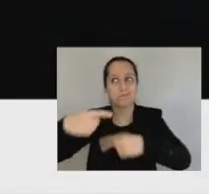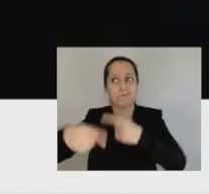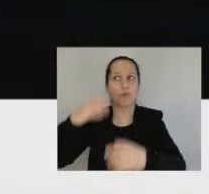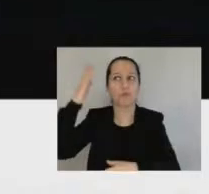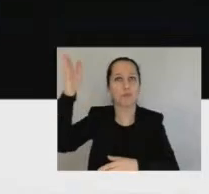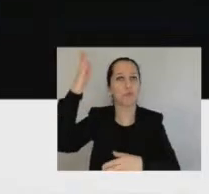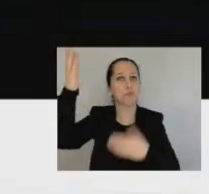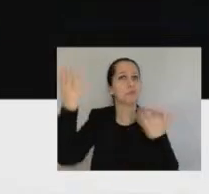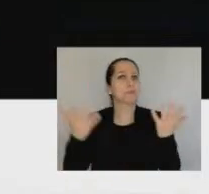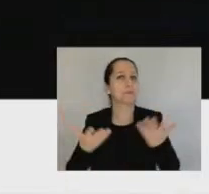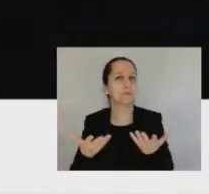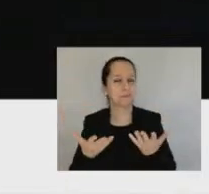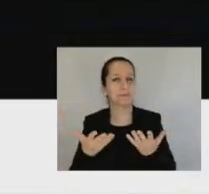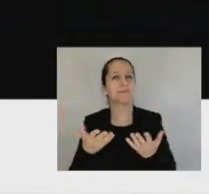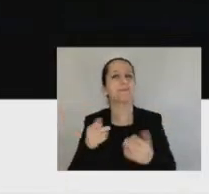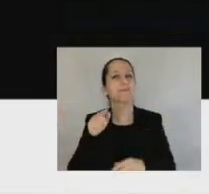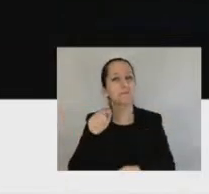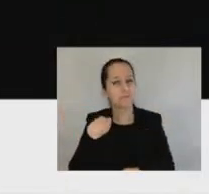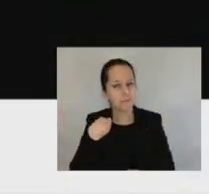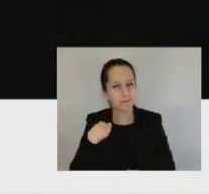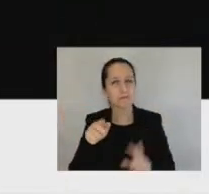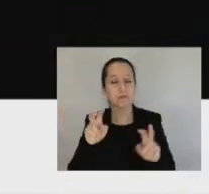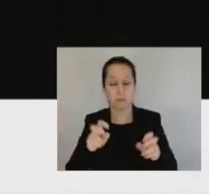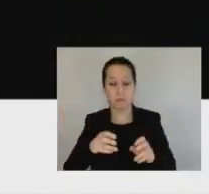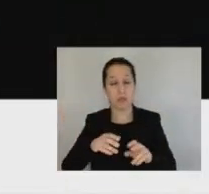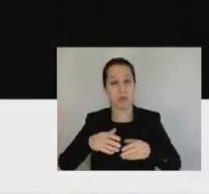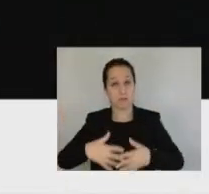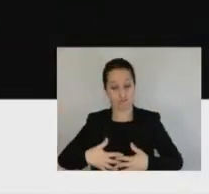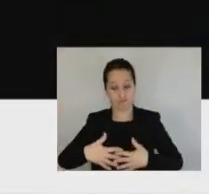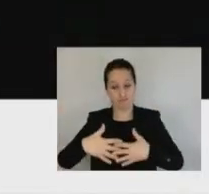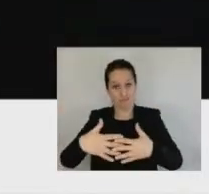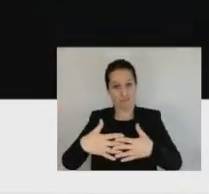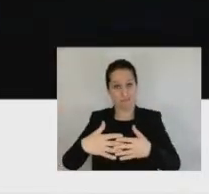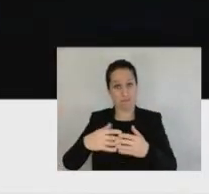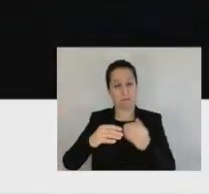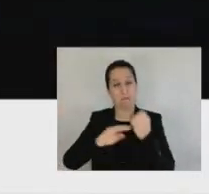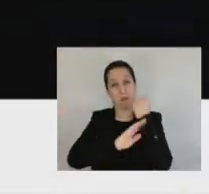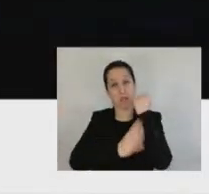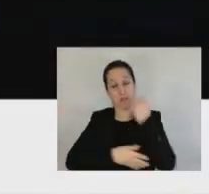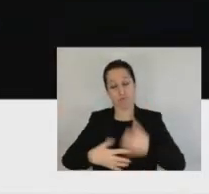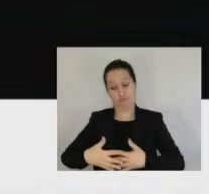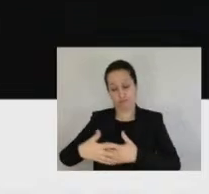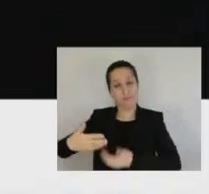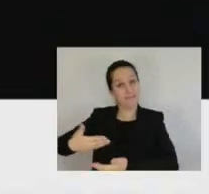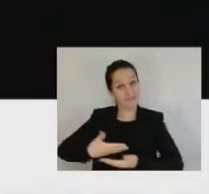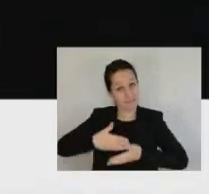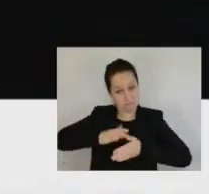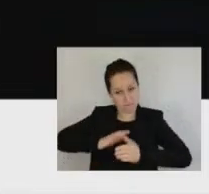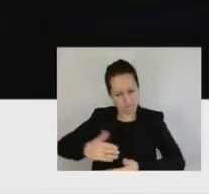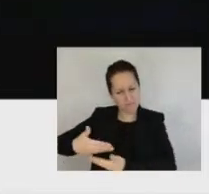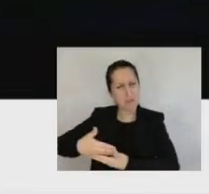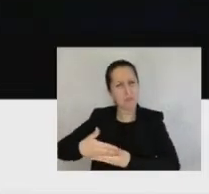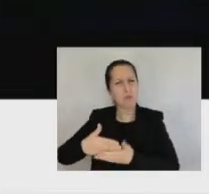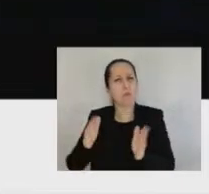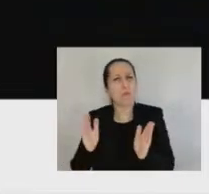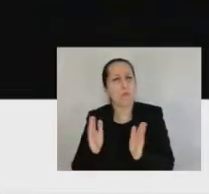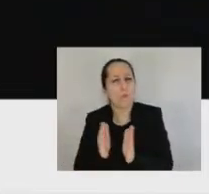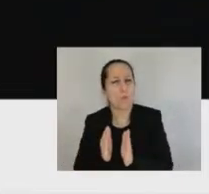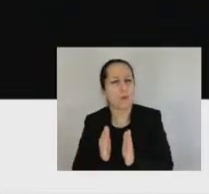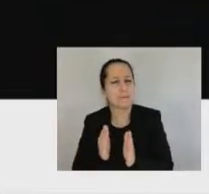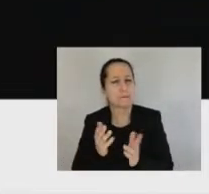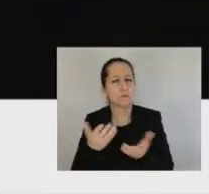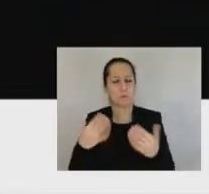been highlighted and that has been studied at length is the presence of low weight at birth, which is associated primarily to